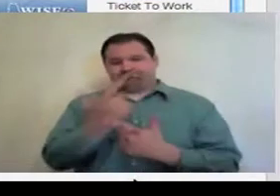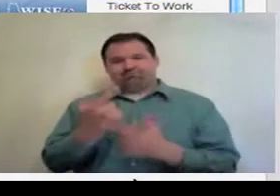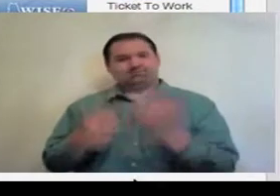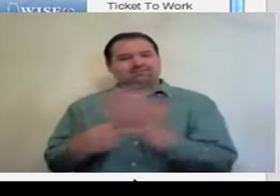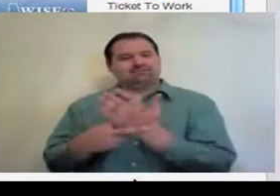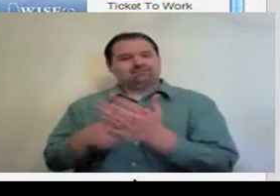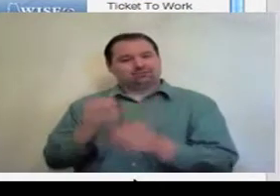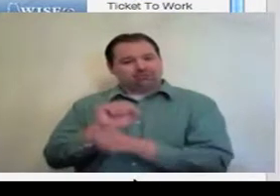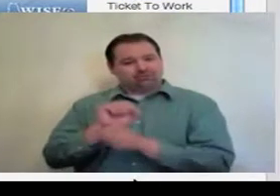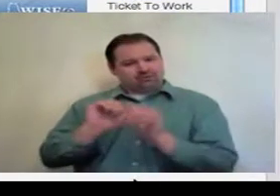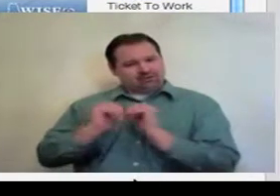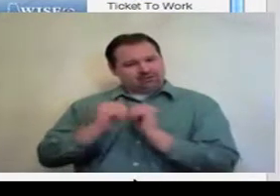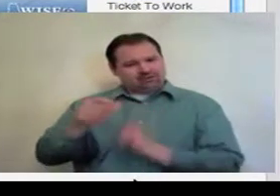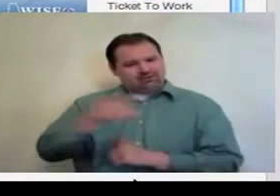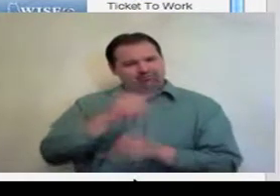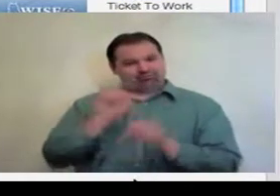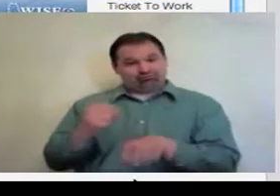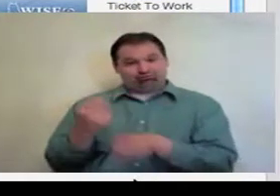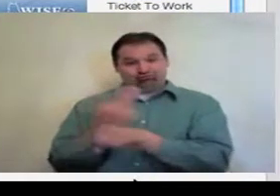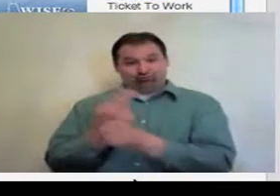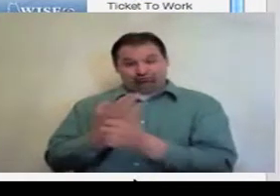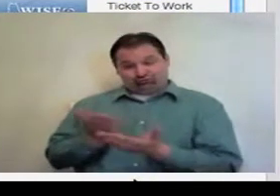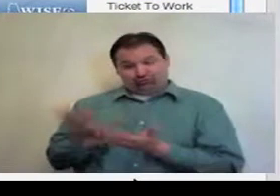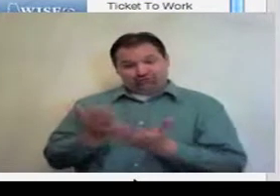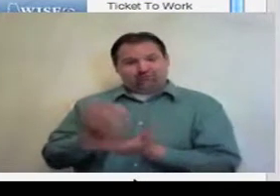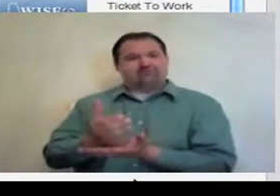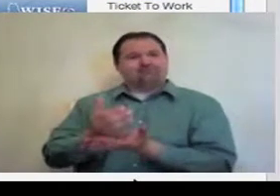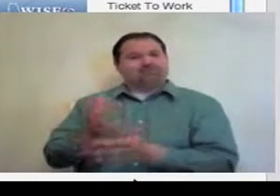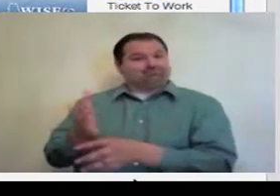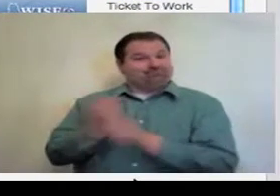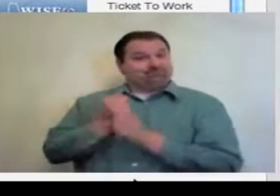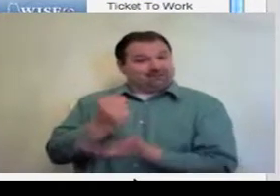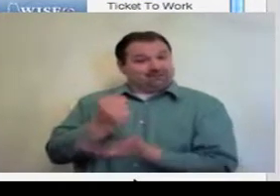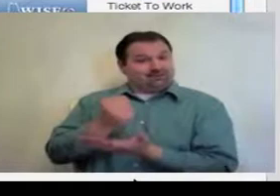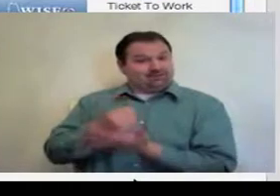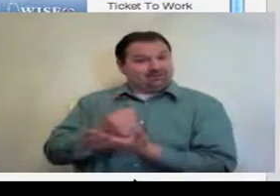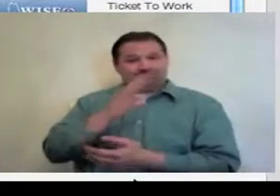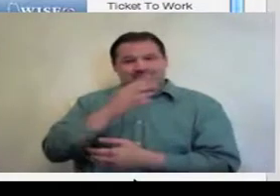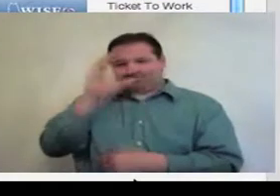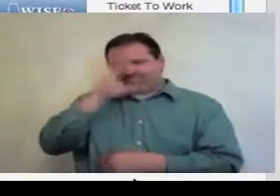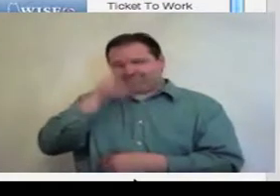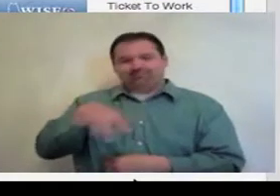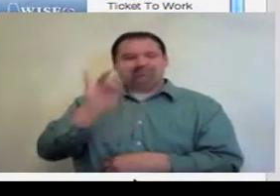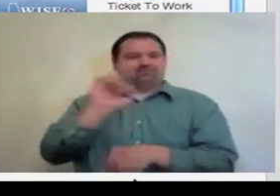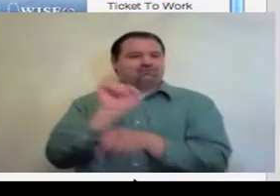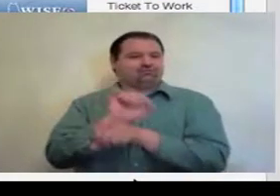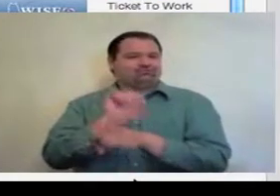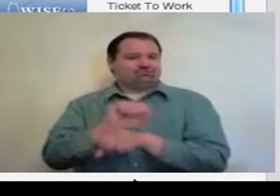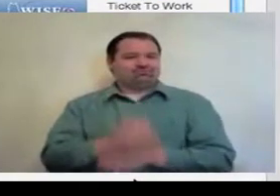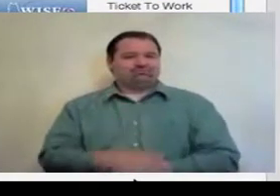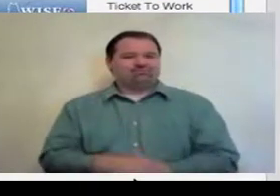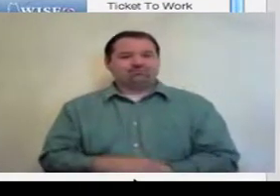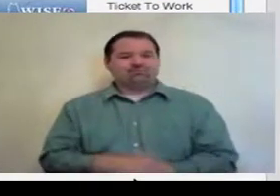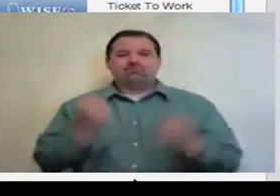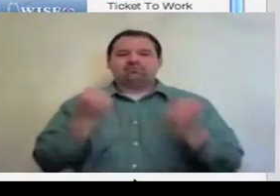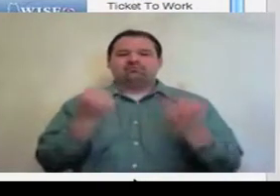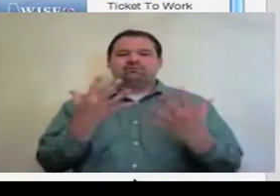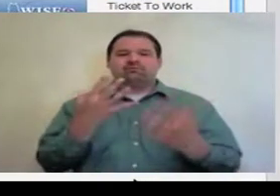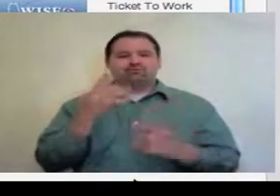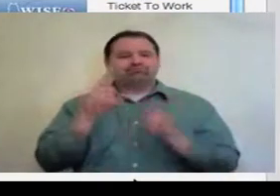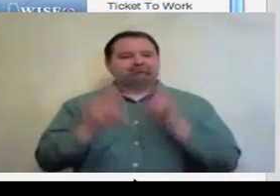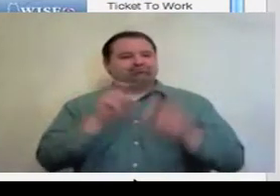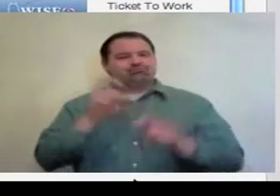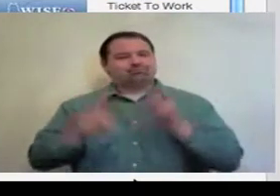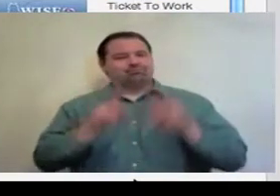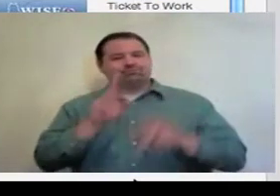the ticket to work and how you can use that to get services to actually find a job and keep your job. There are a lot of questions that I hear